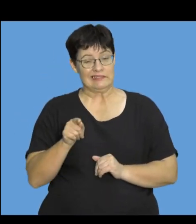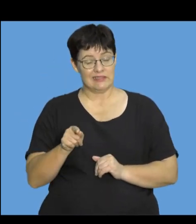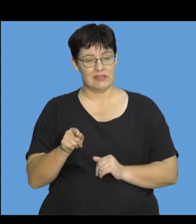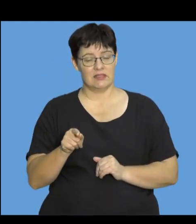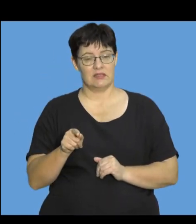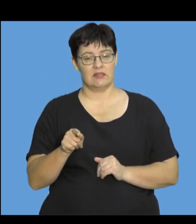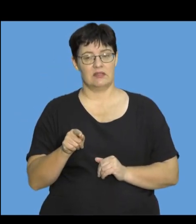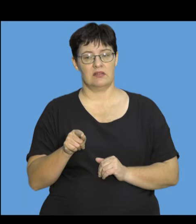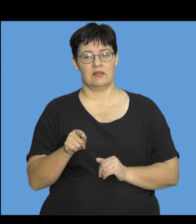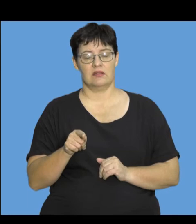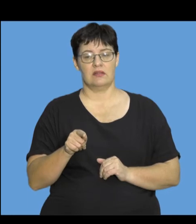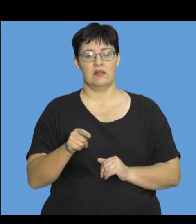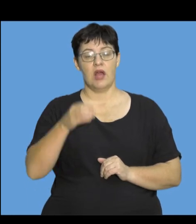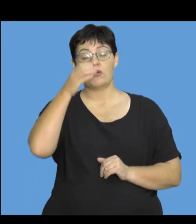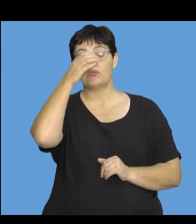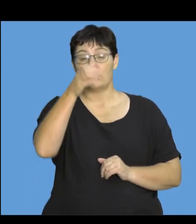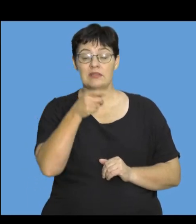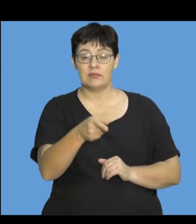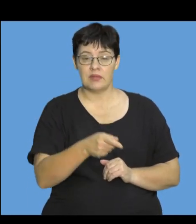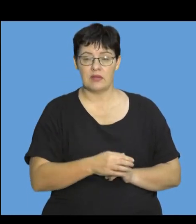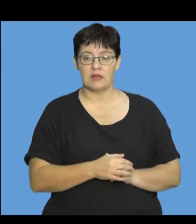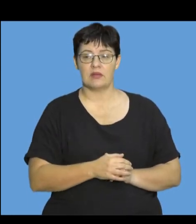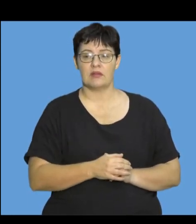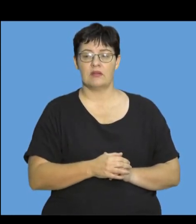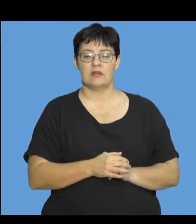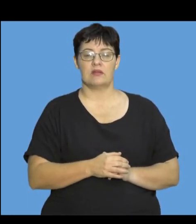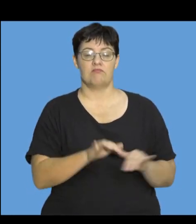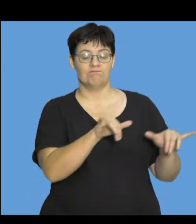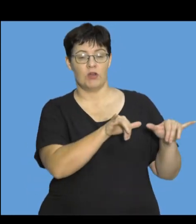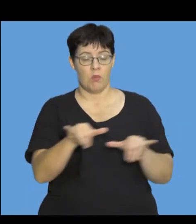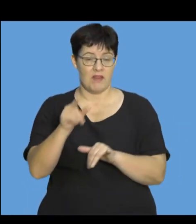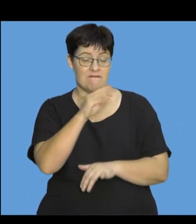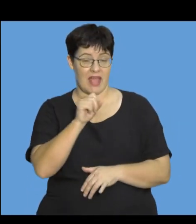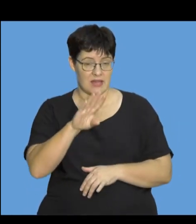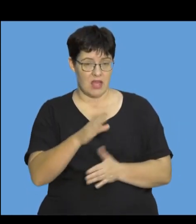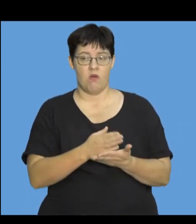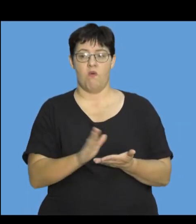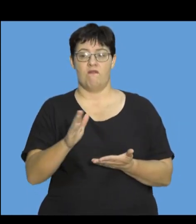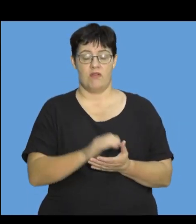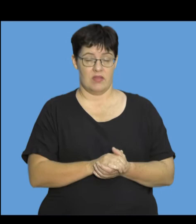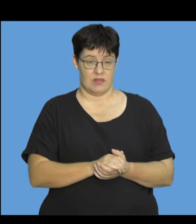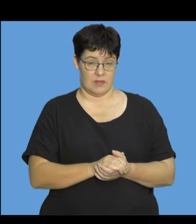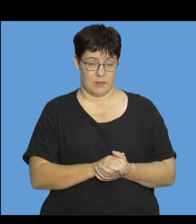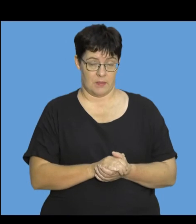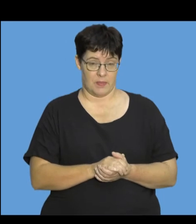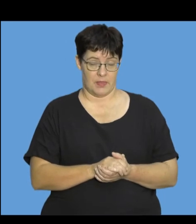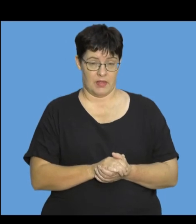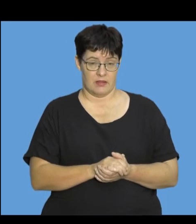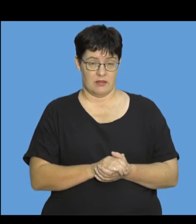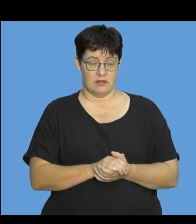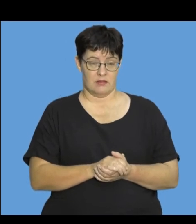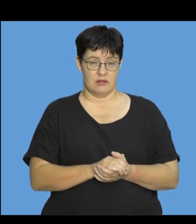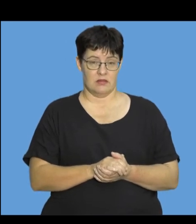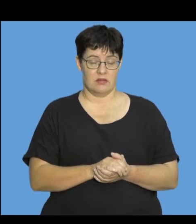that now the concept of taking out a common factor, right, comes into play,